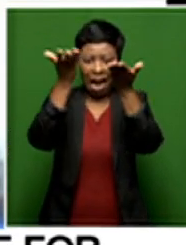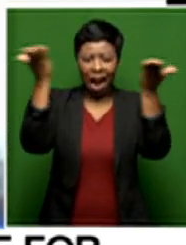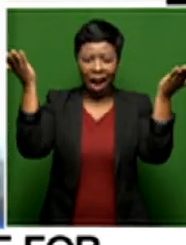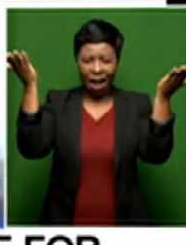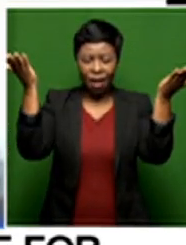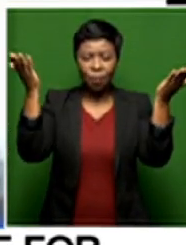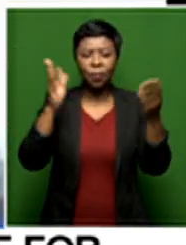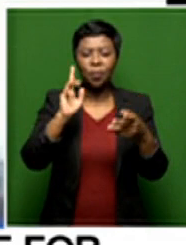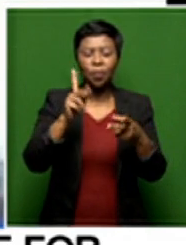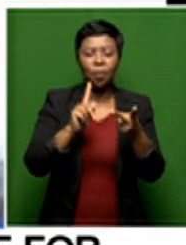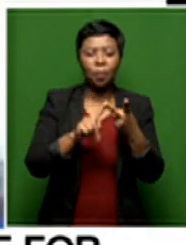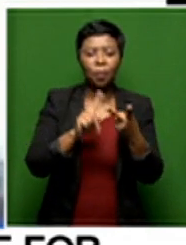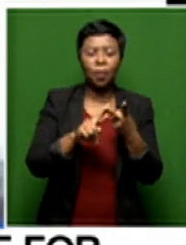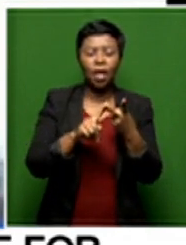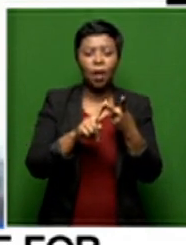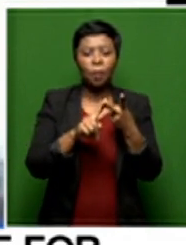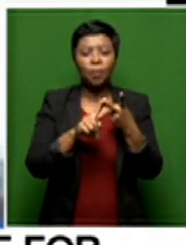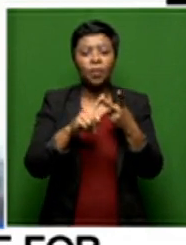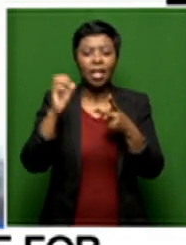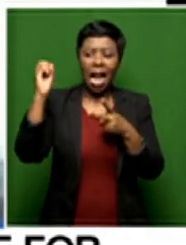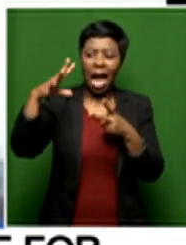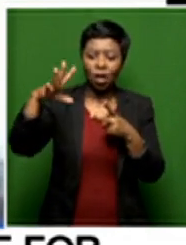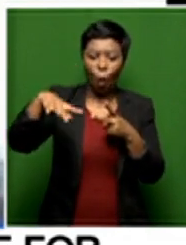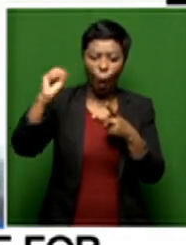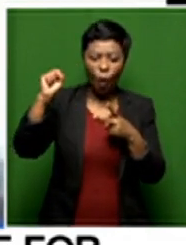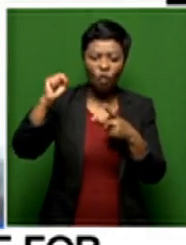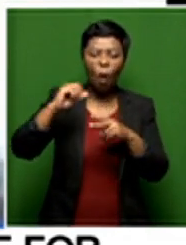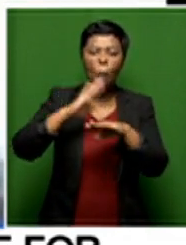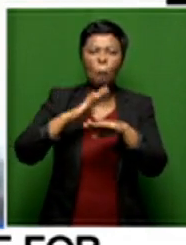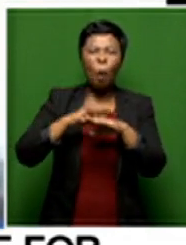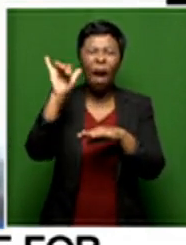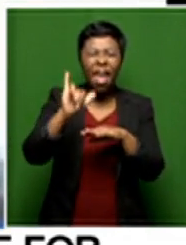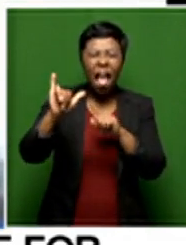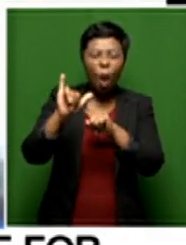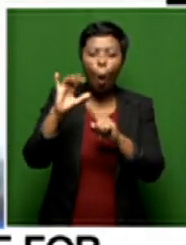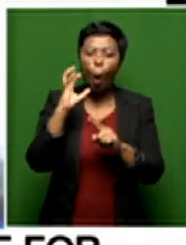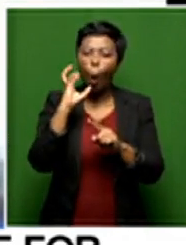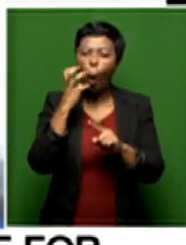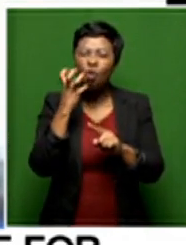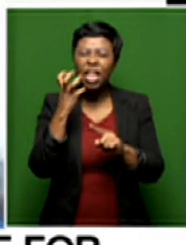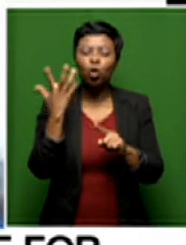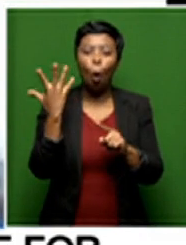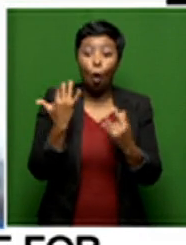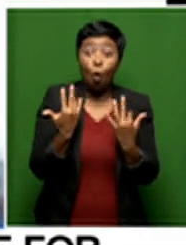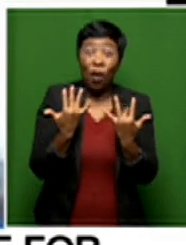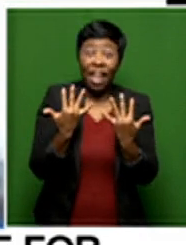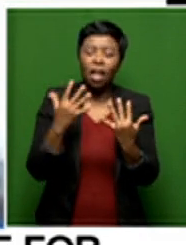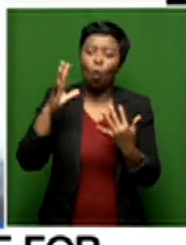way is also to switch to lights that have more yellow or orange or green